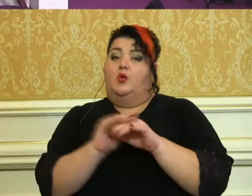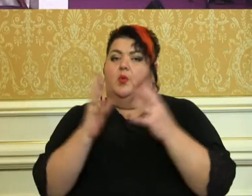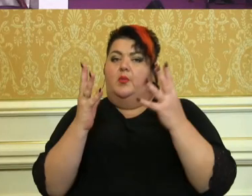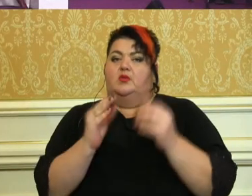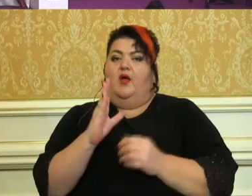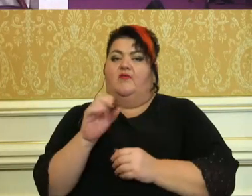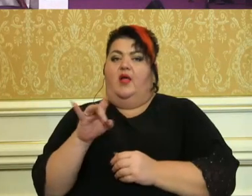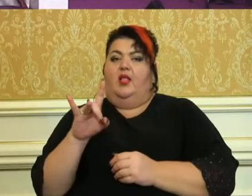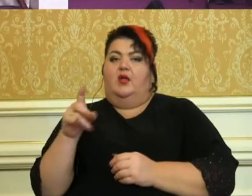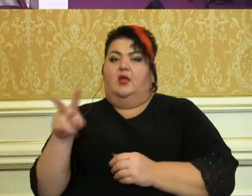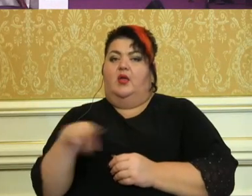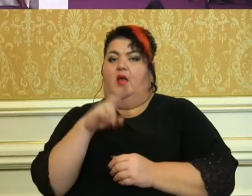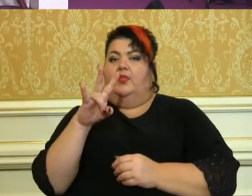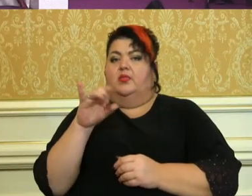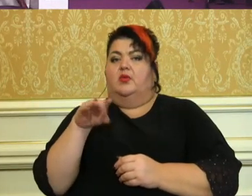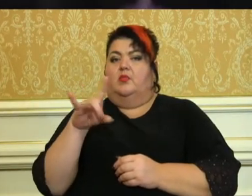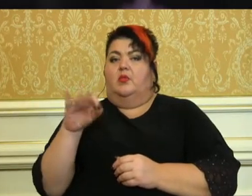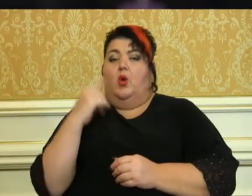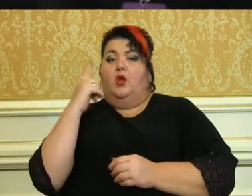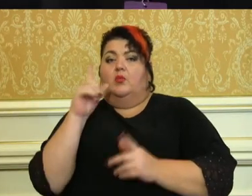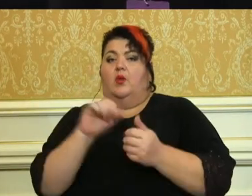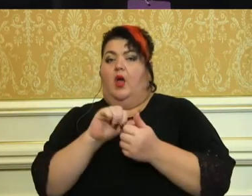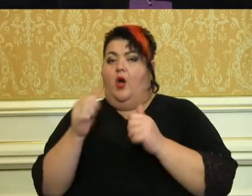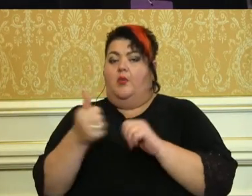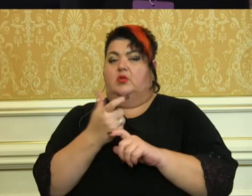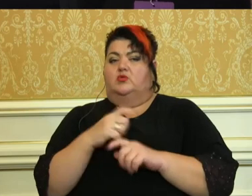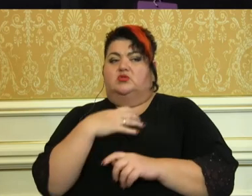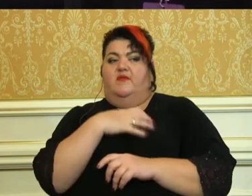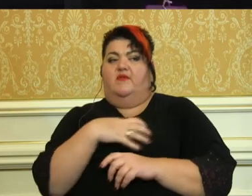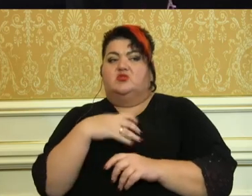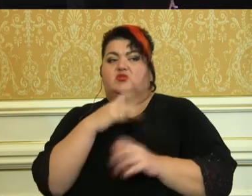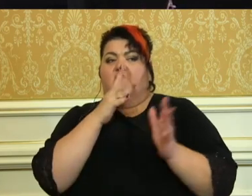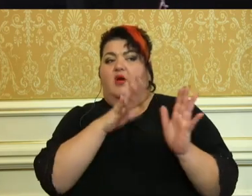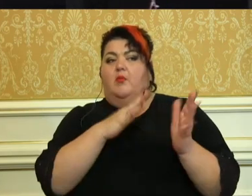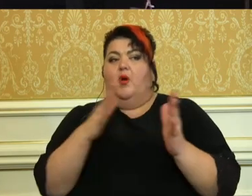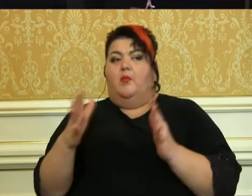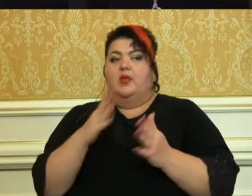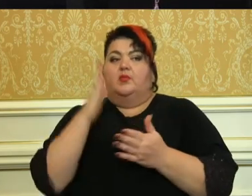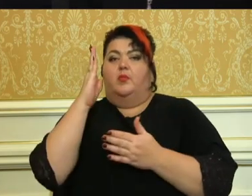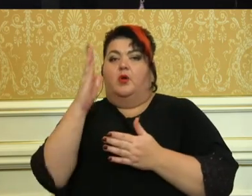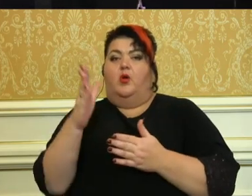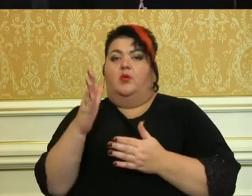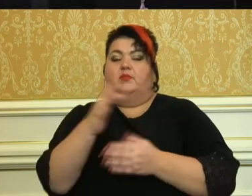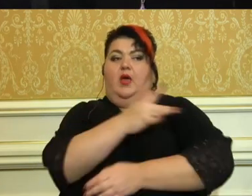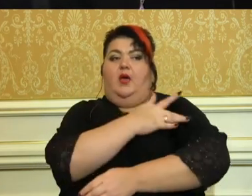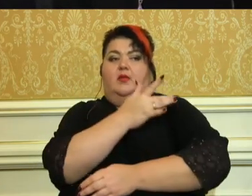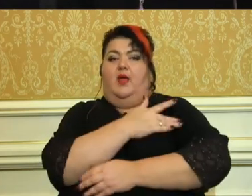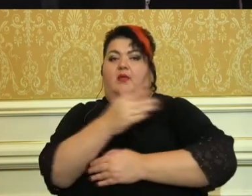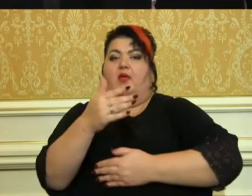Good afternoon, Valeria from the city of Dnipro. I think we missed the very important